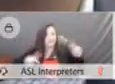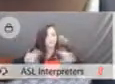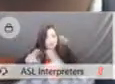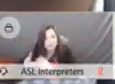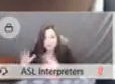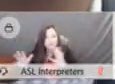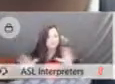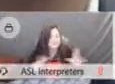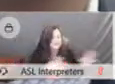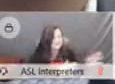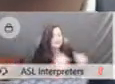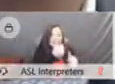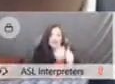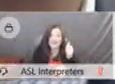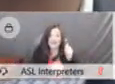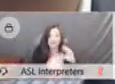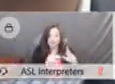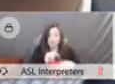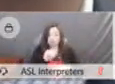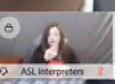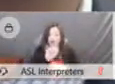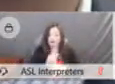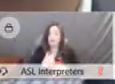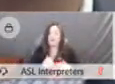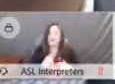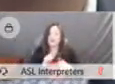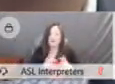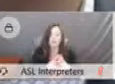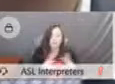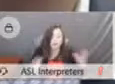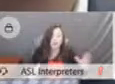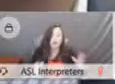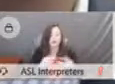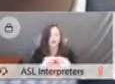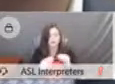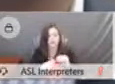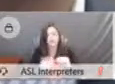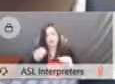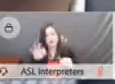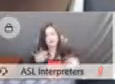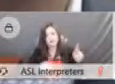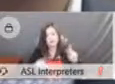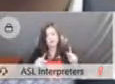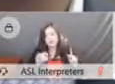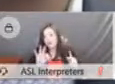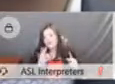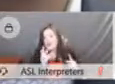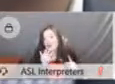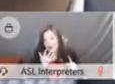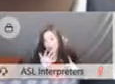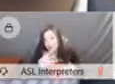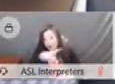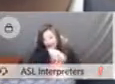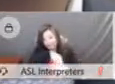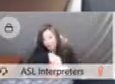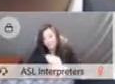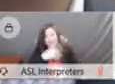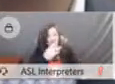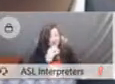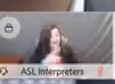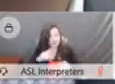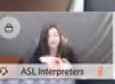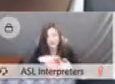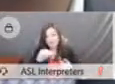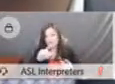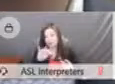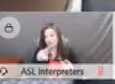of the trials had a significant number of people of color. Each of the Pfizer and Moderna